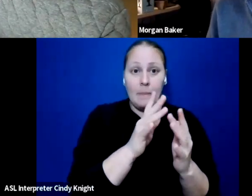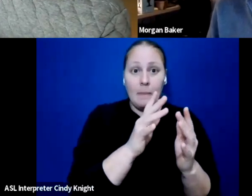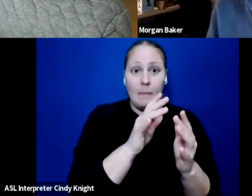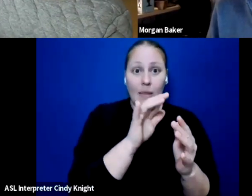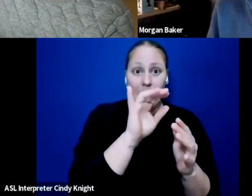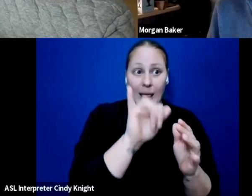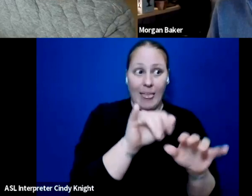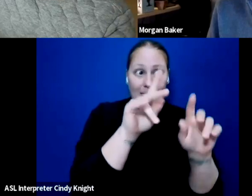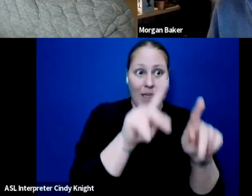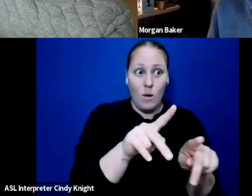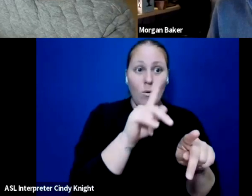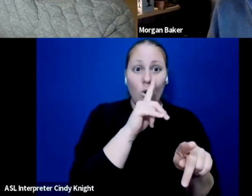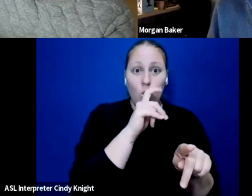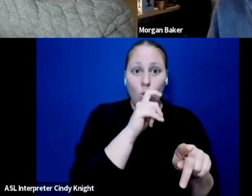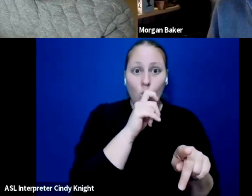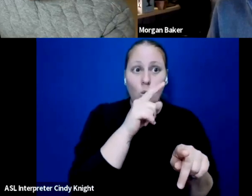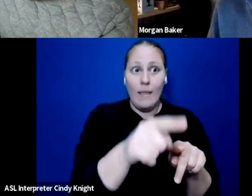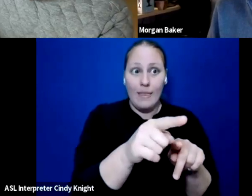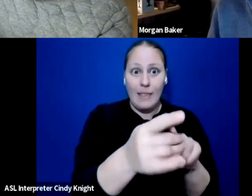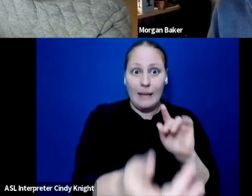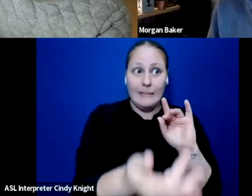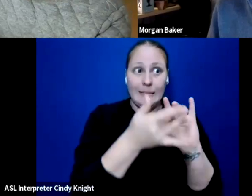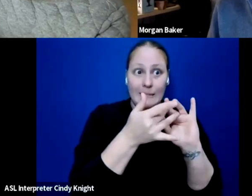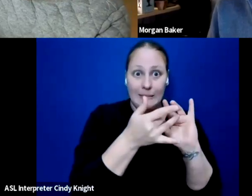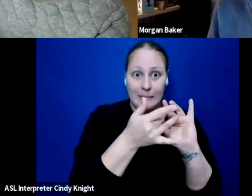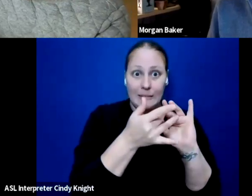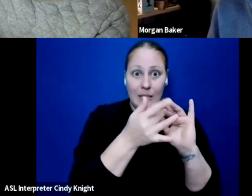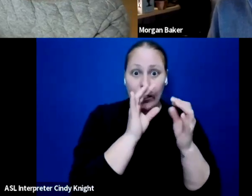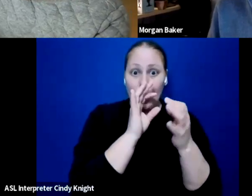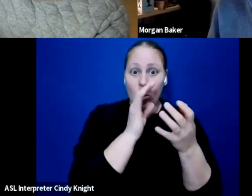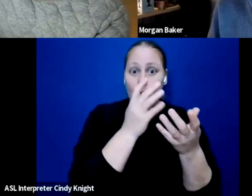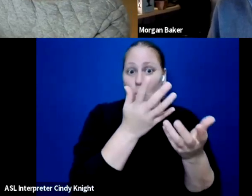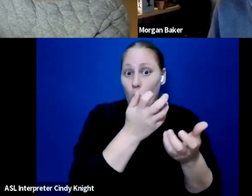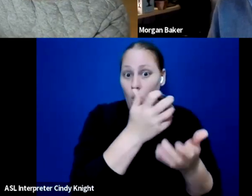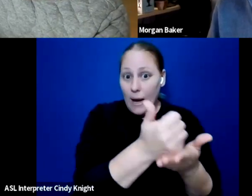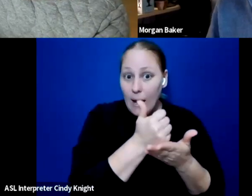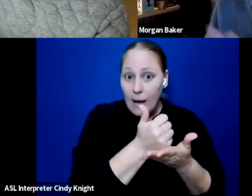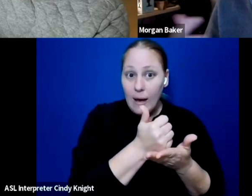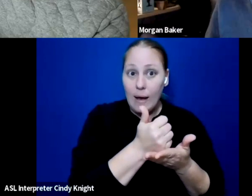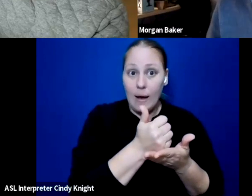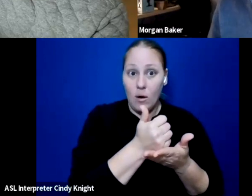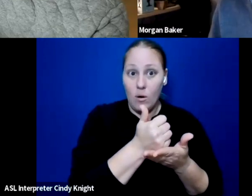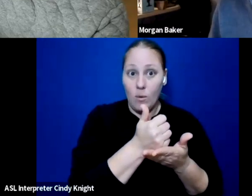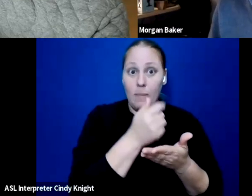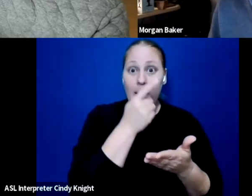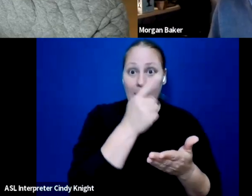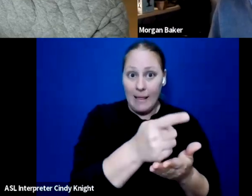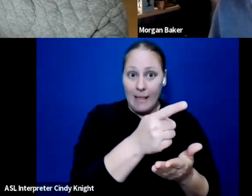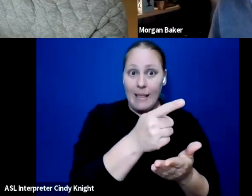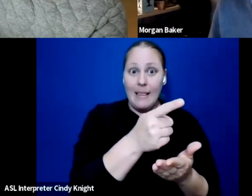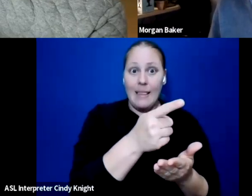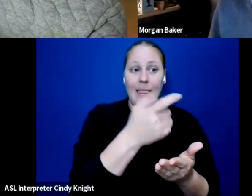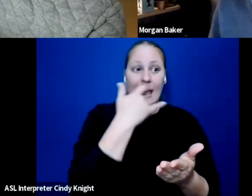individual who has reached out for help and essentially dialed the correct